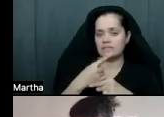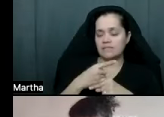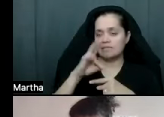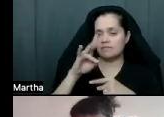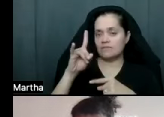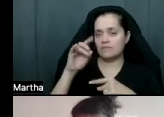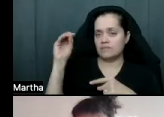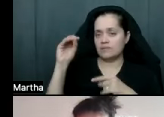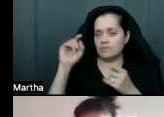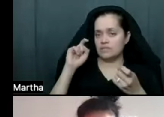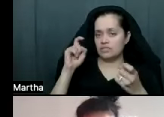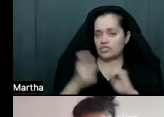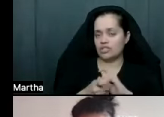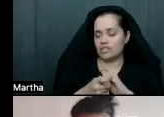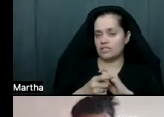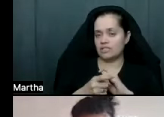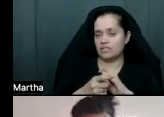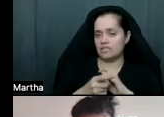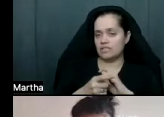71-degree change in 24 hours.